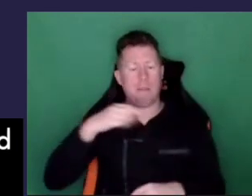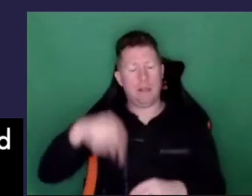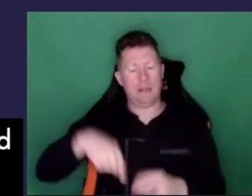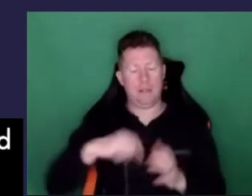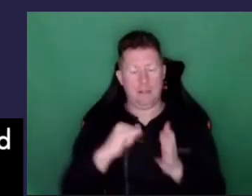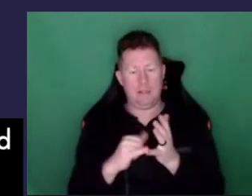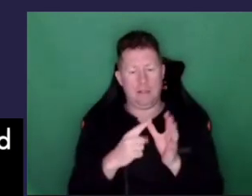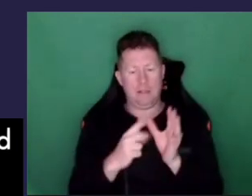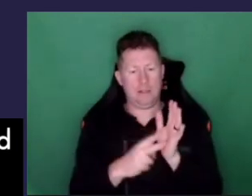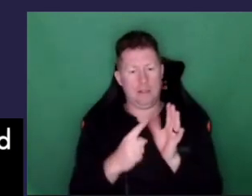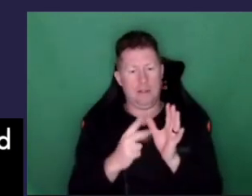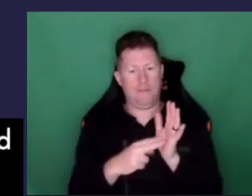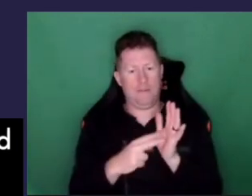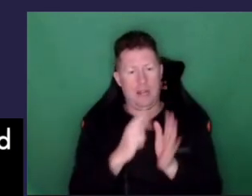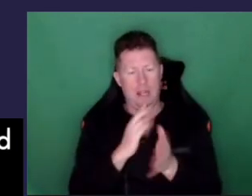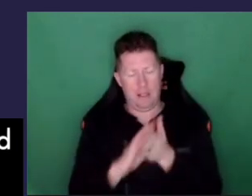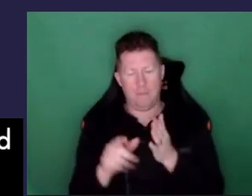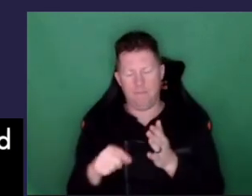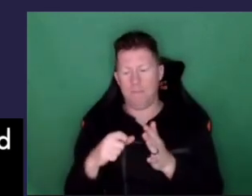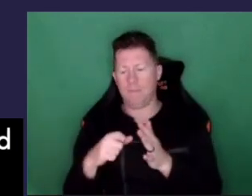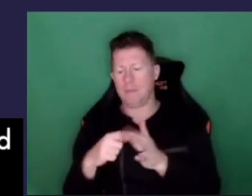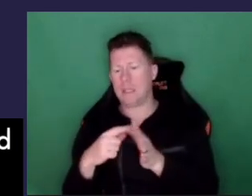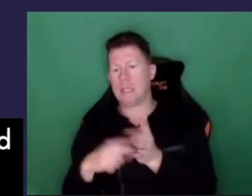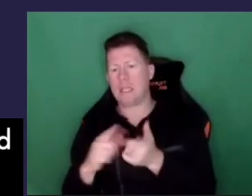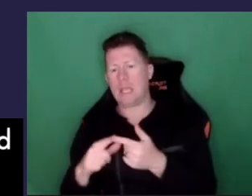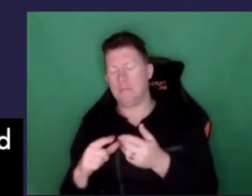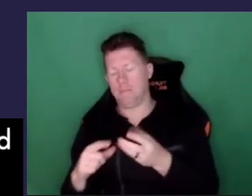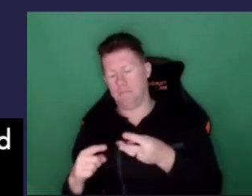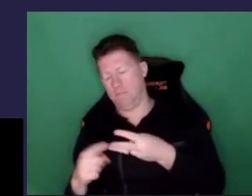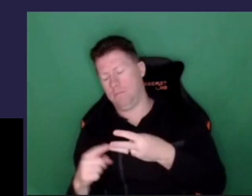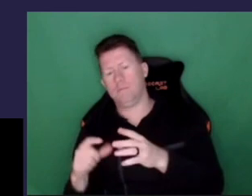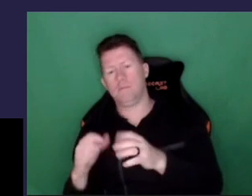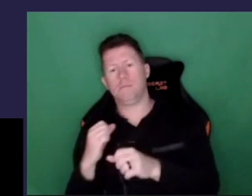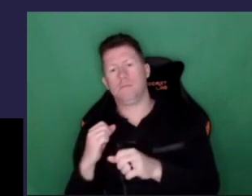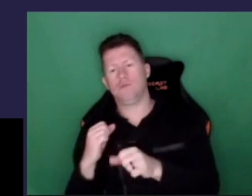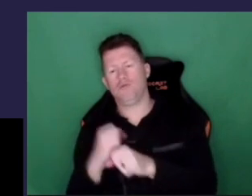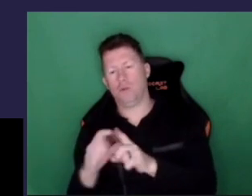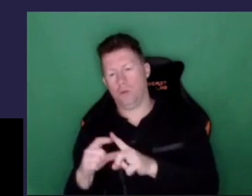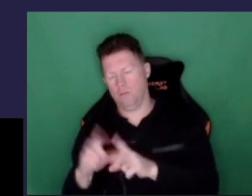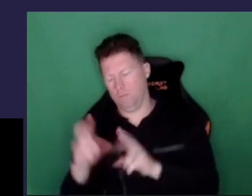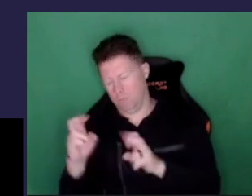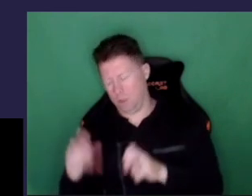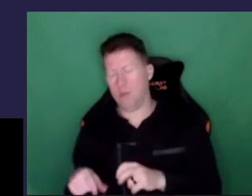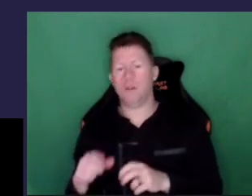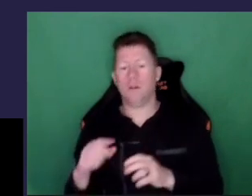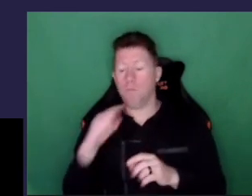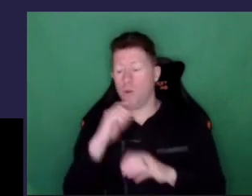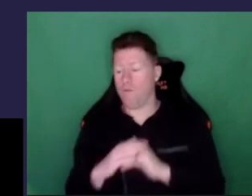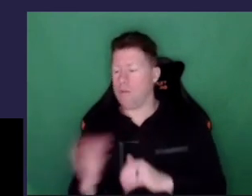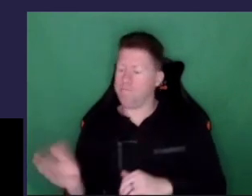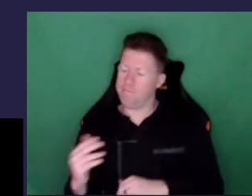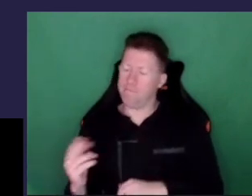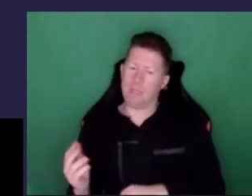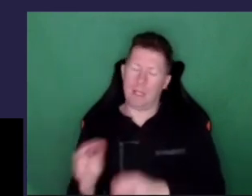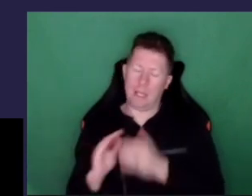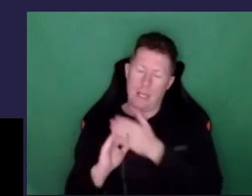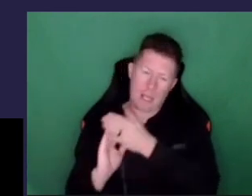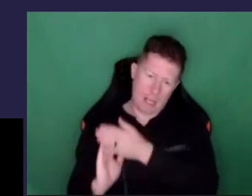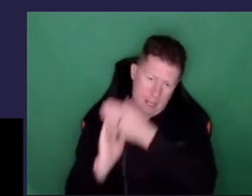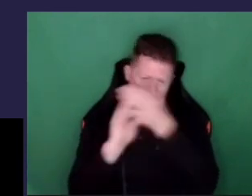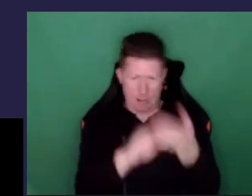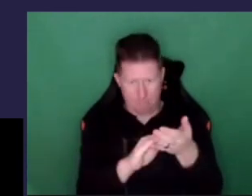and Kate had agreed to help her, and she'd gotten her boyfriend to help. And so they're moving into this new apartment